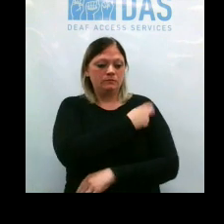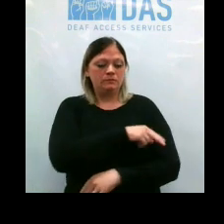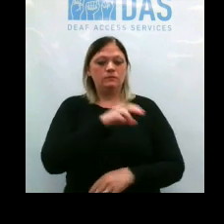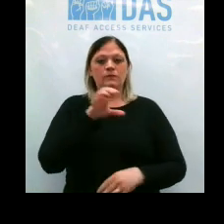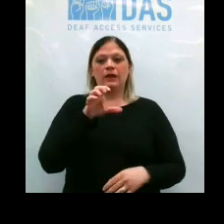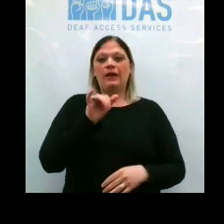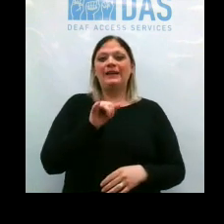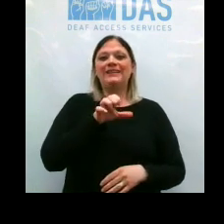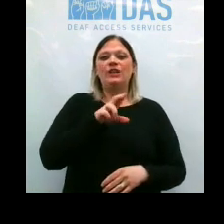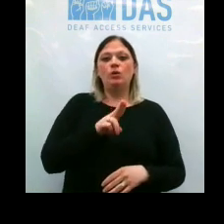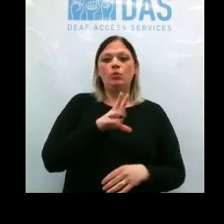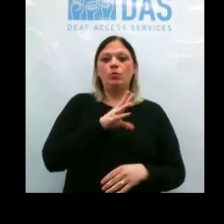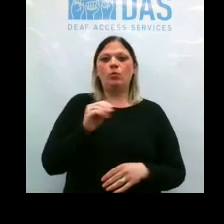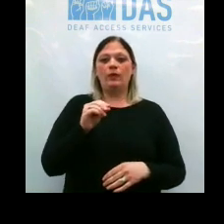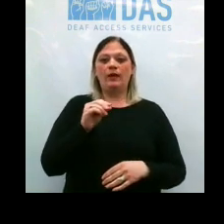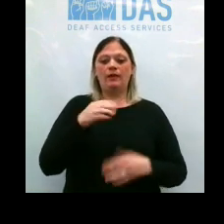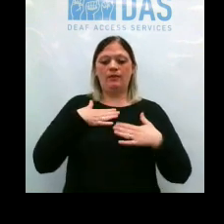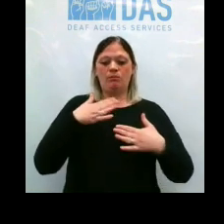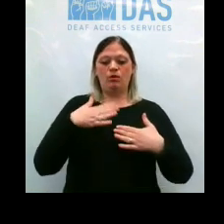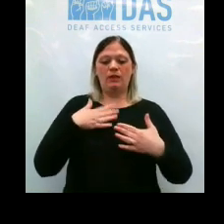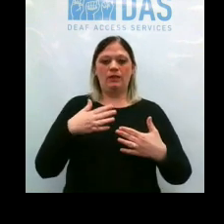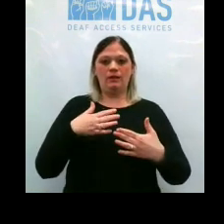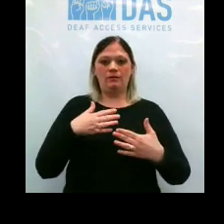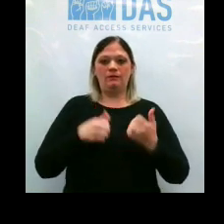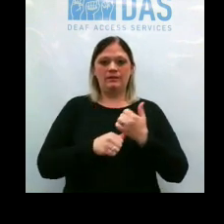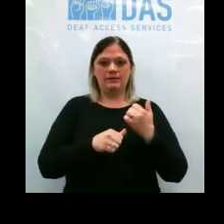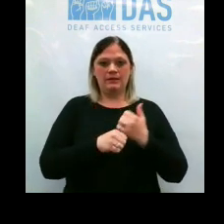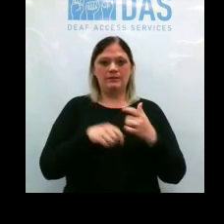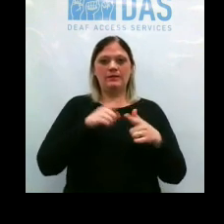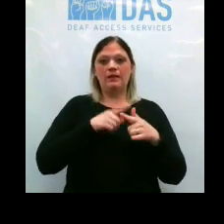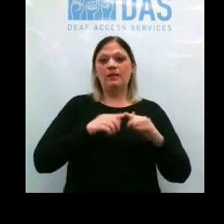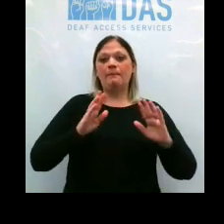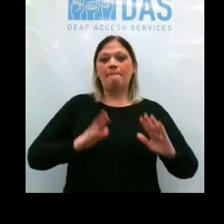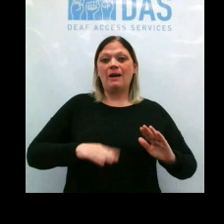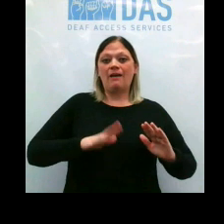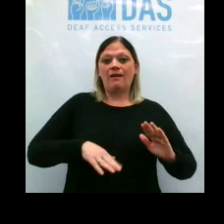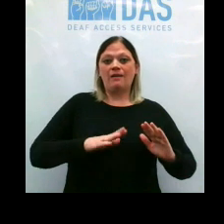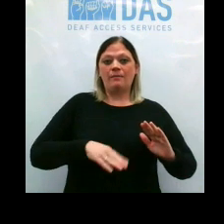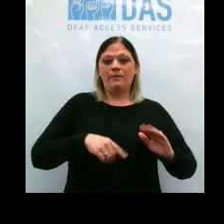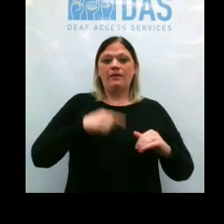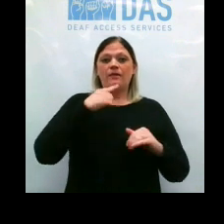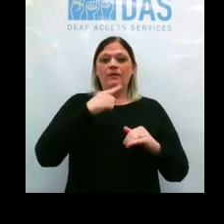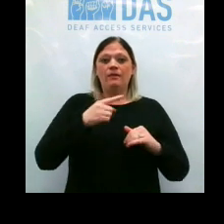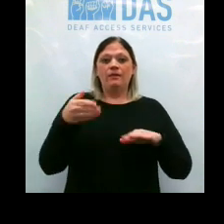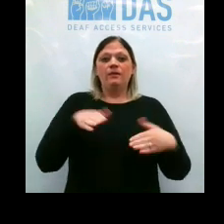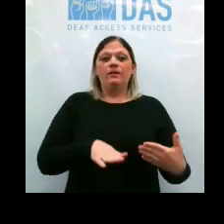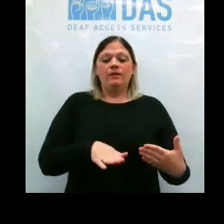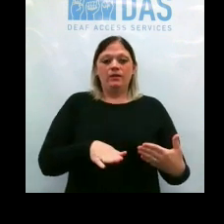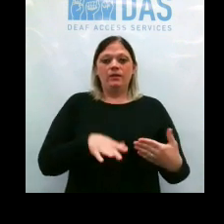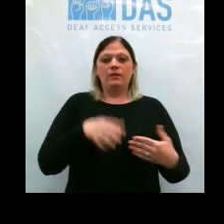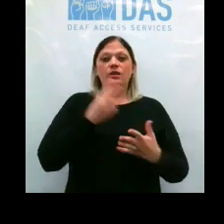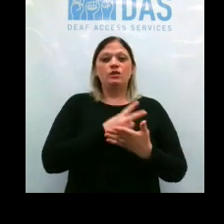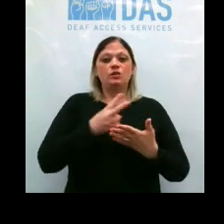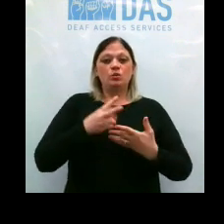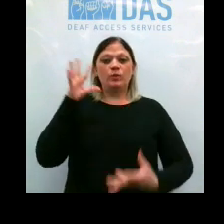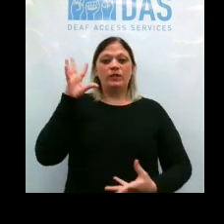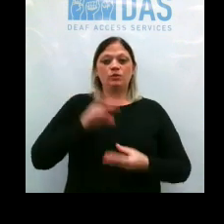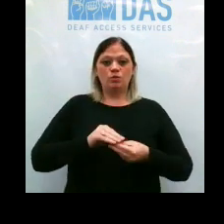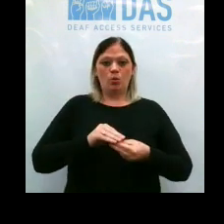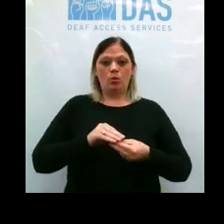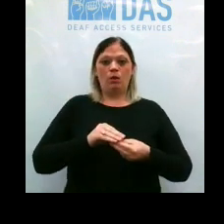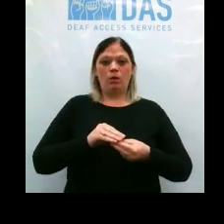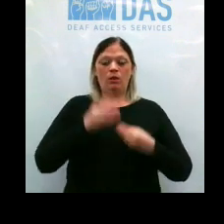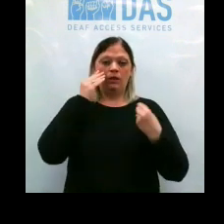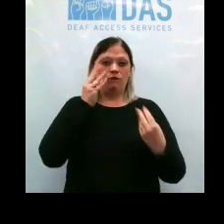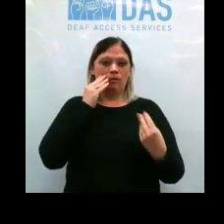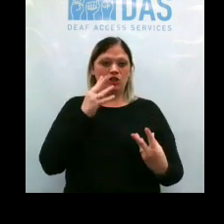airway assists, and the bottom line is deaths. These are all numbers we have to keep track of. This is 2 weeks worth of data here, and